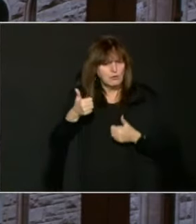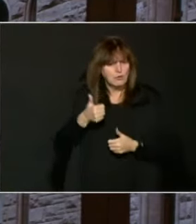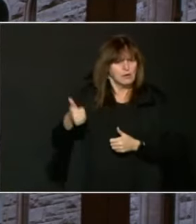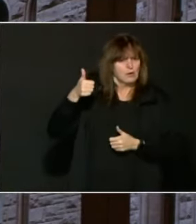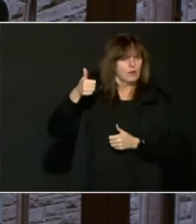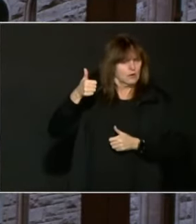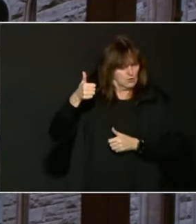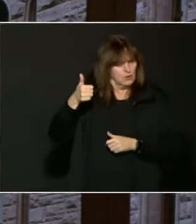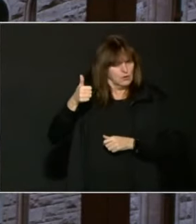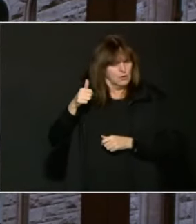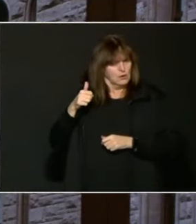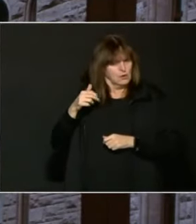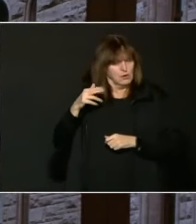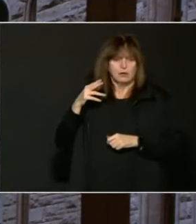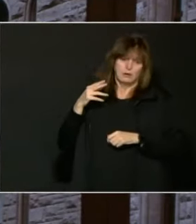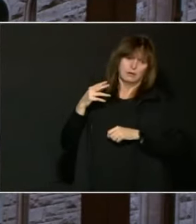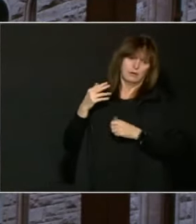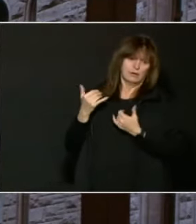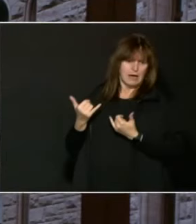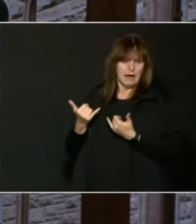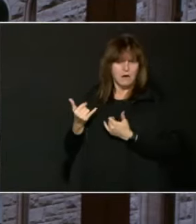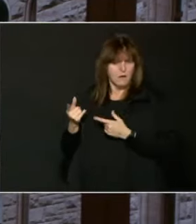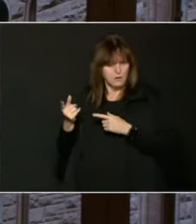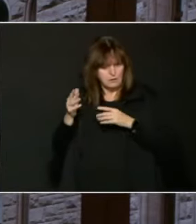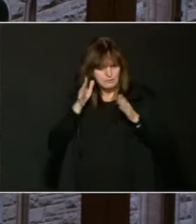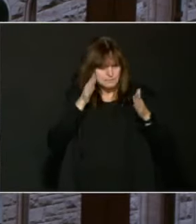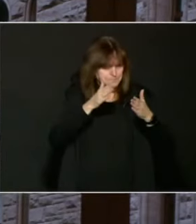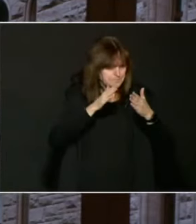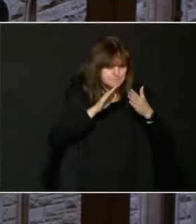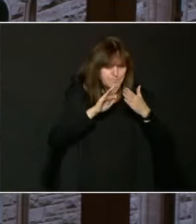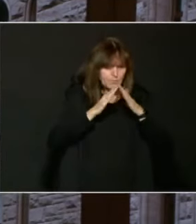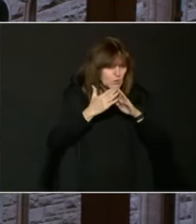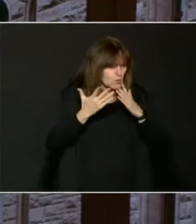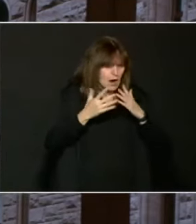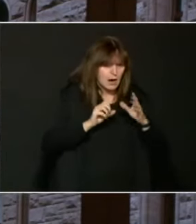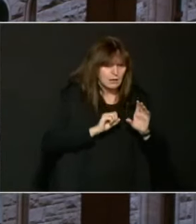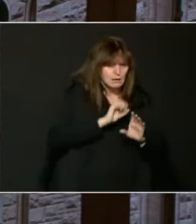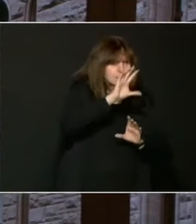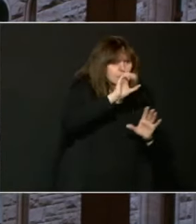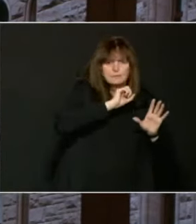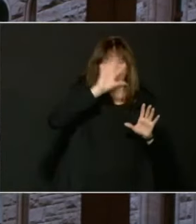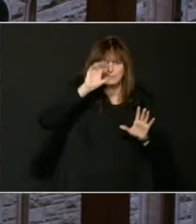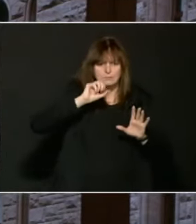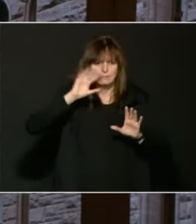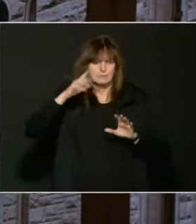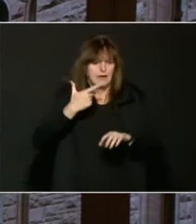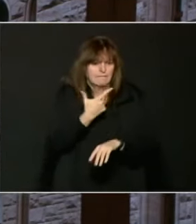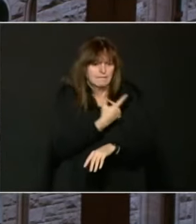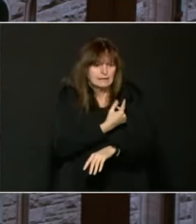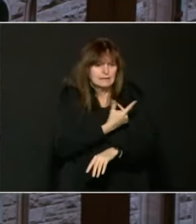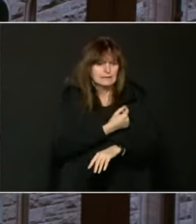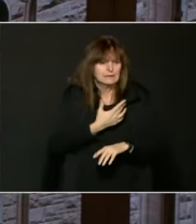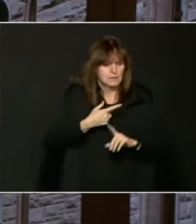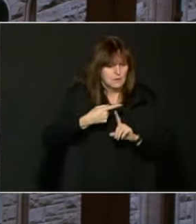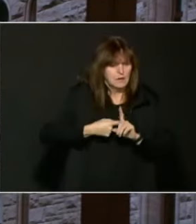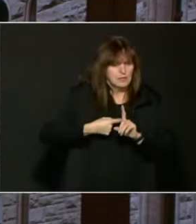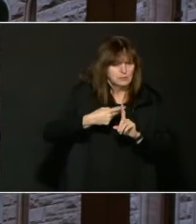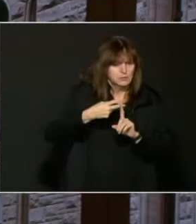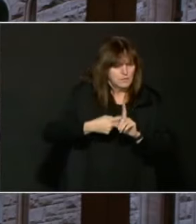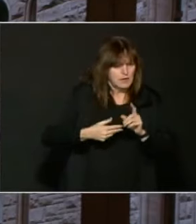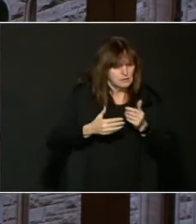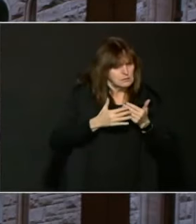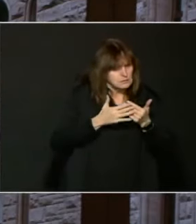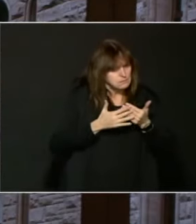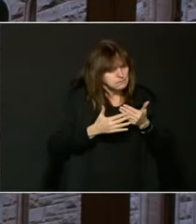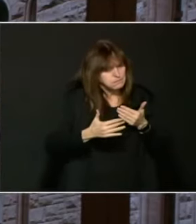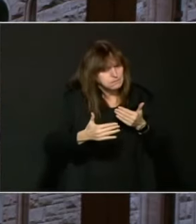towards what I call community immunity, and we'd like to move to that assertively over the next number of weeks and months, because our priority is to vaccinate